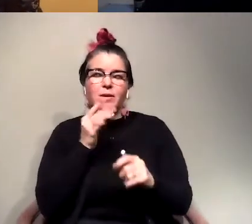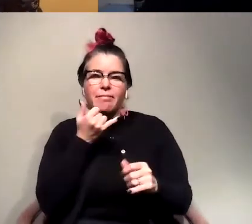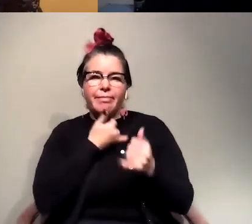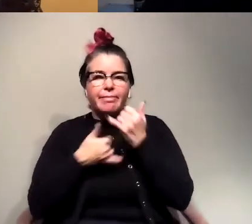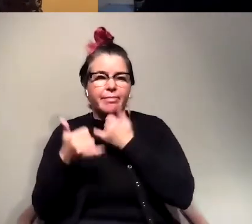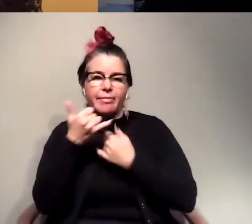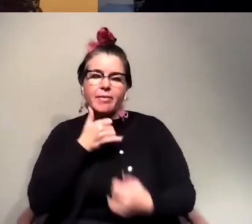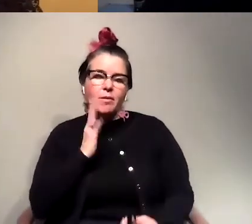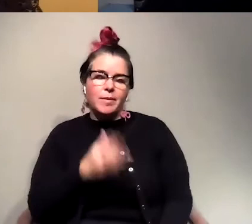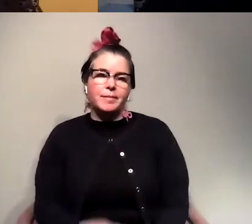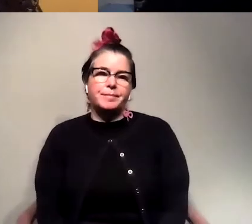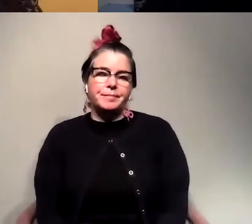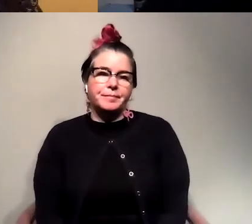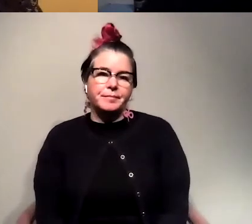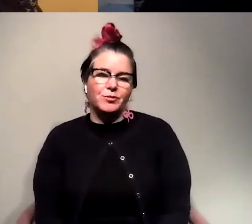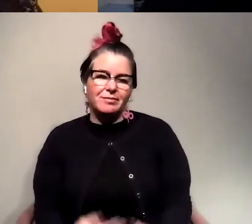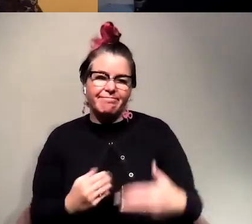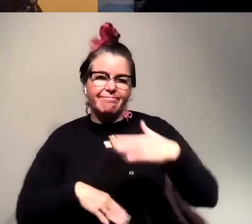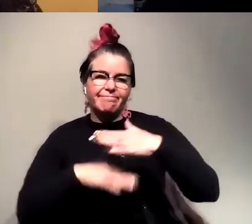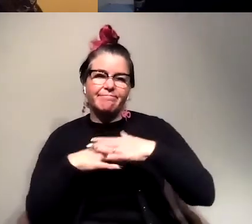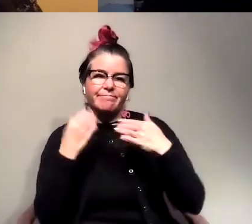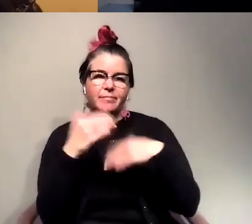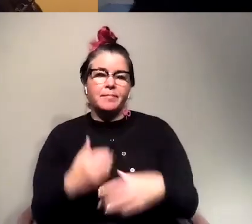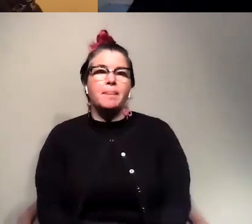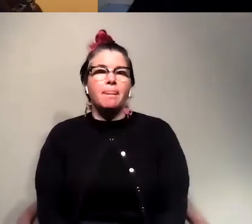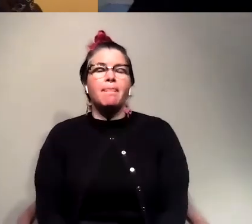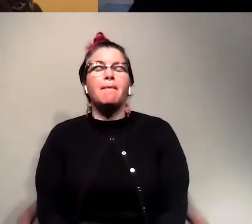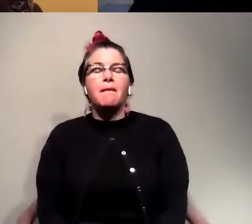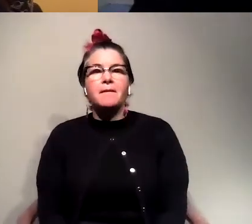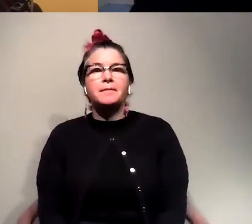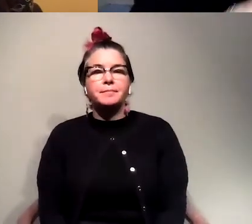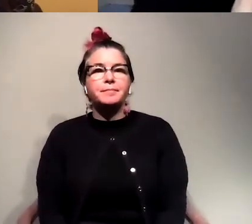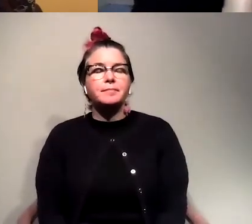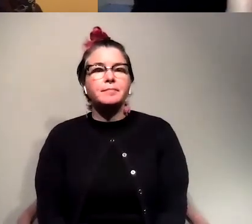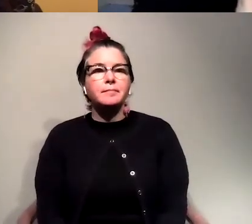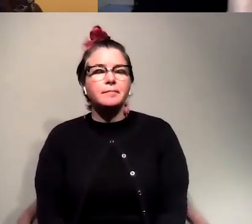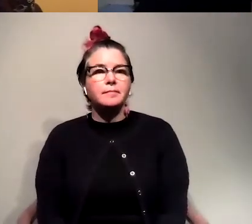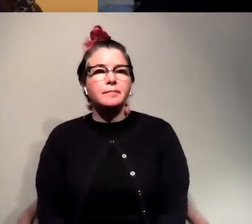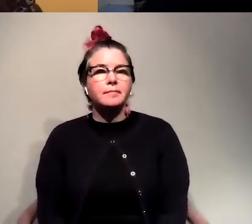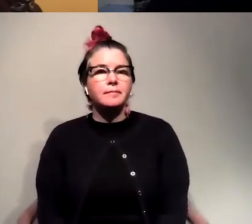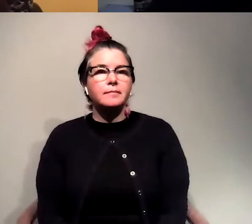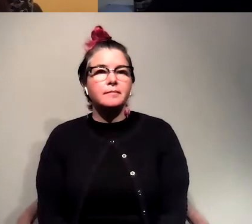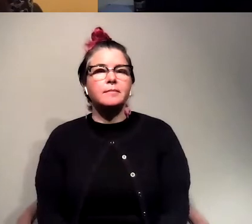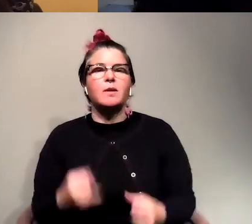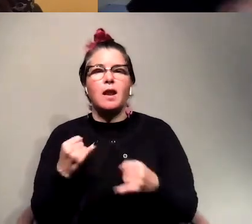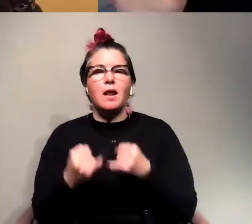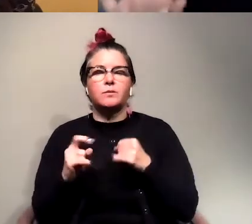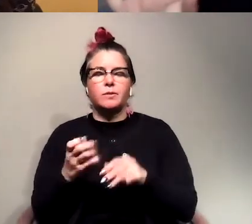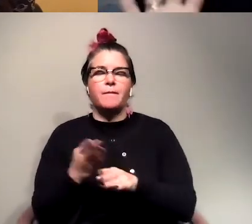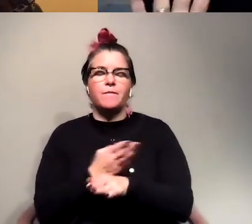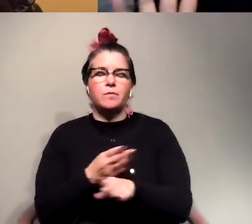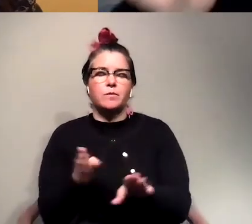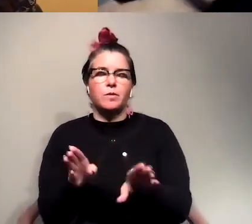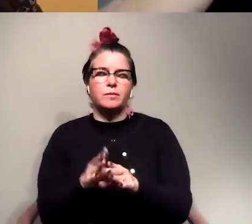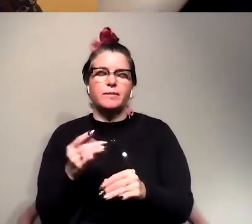because there's only so much it can do. Sounds good. So one last question before we end with our final